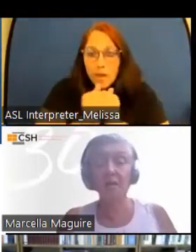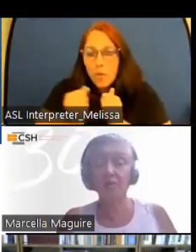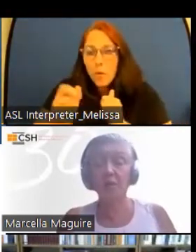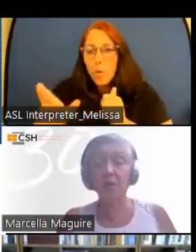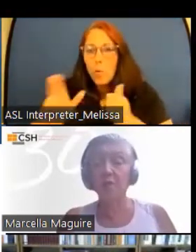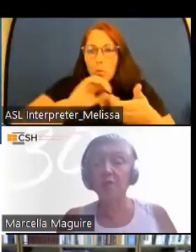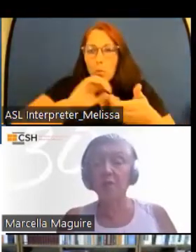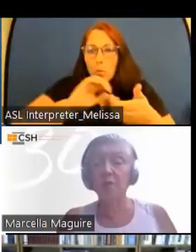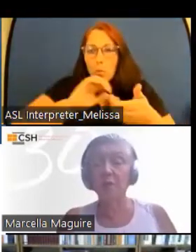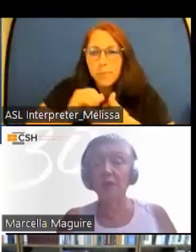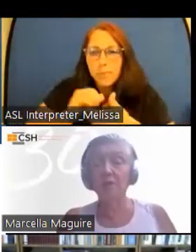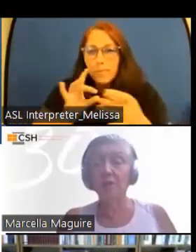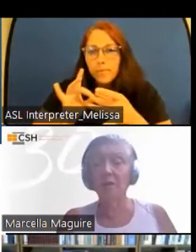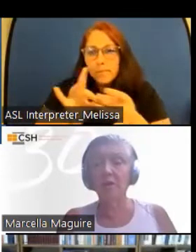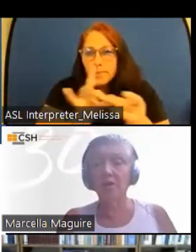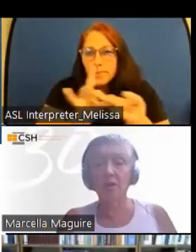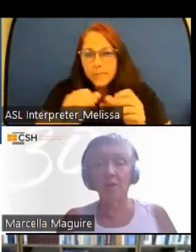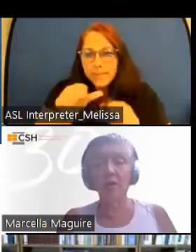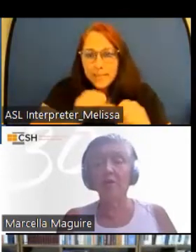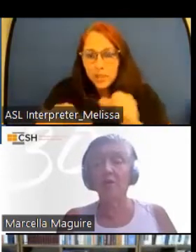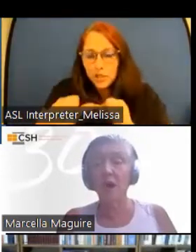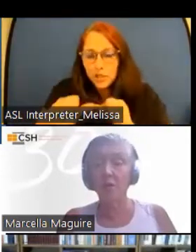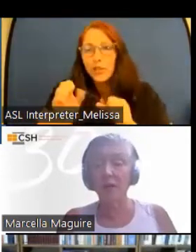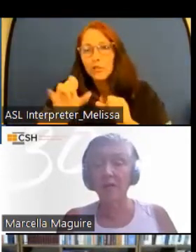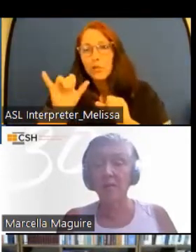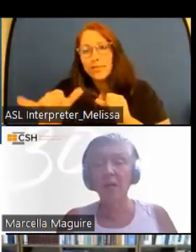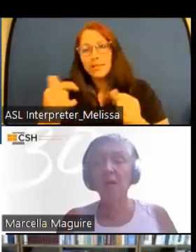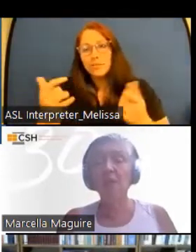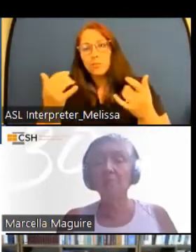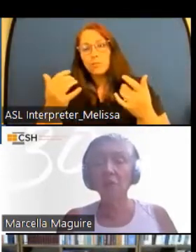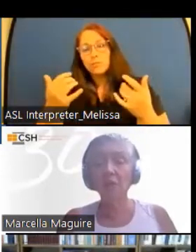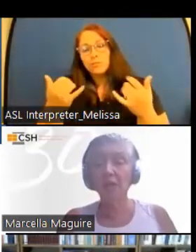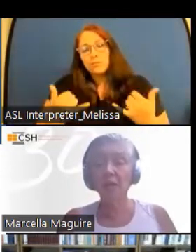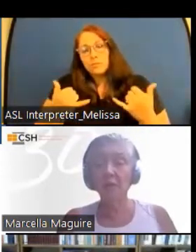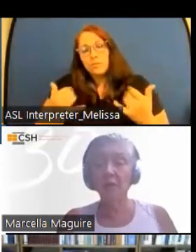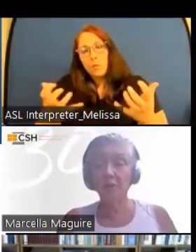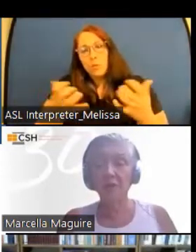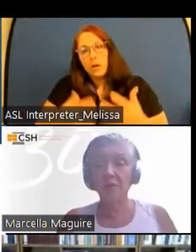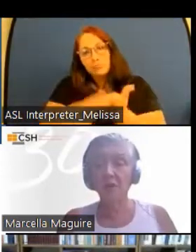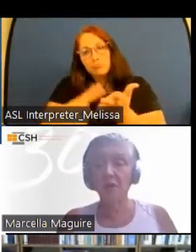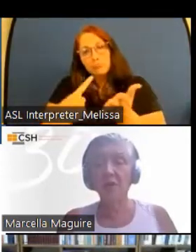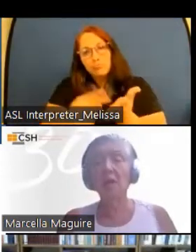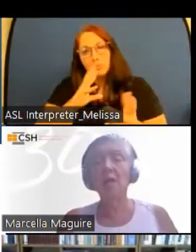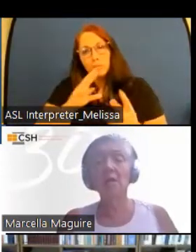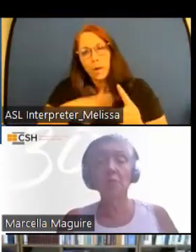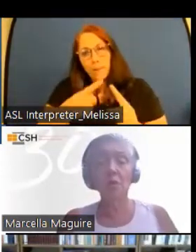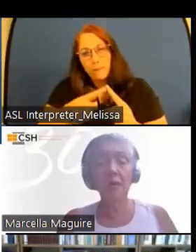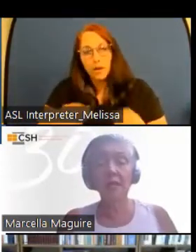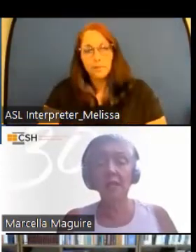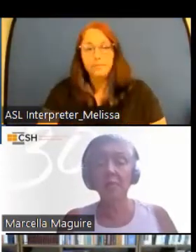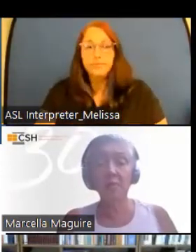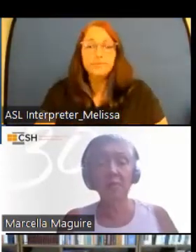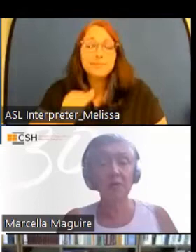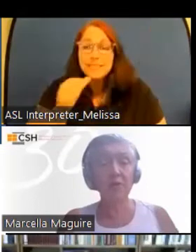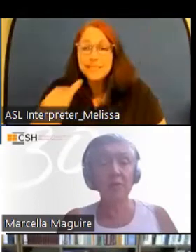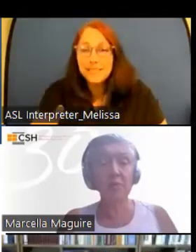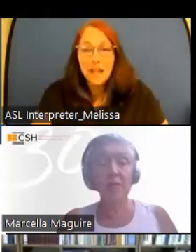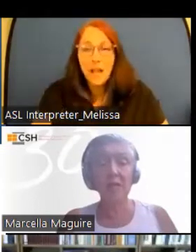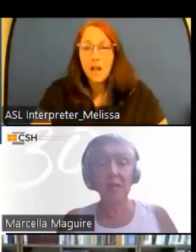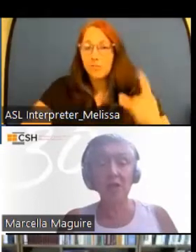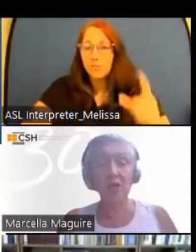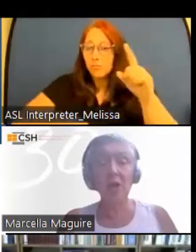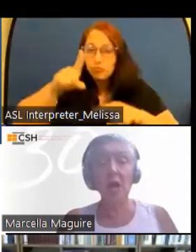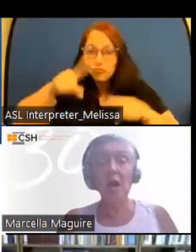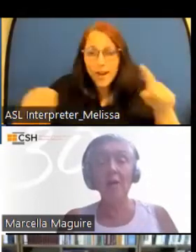access the limited affordable housing there is in our community is not random. It's more likely to be persons of color. It's more likely to be people who are disabled